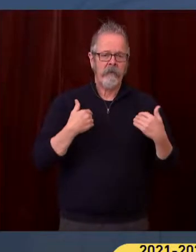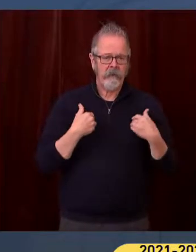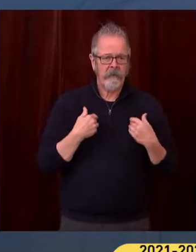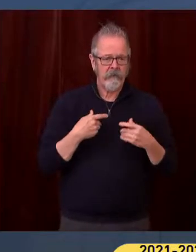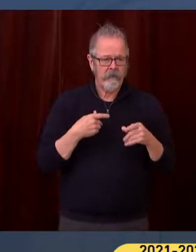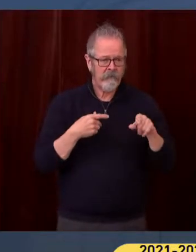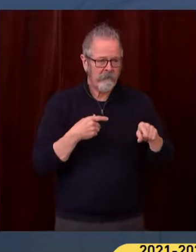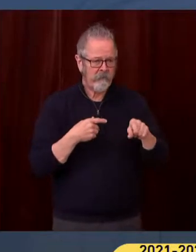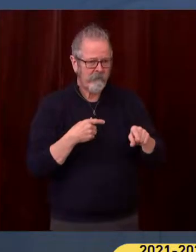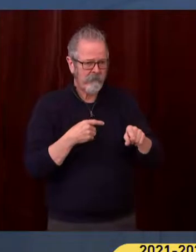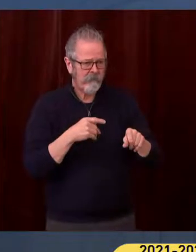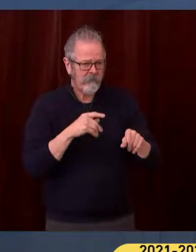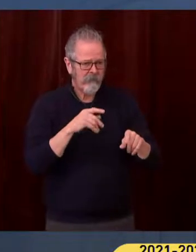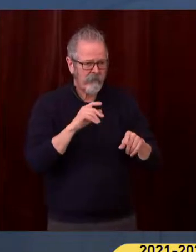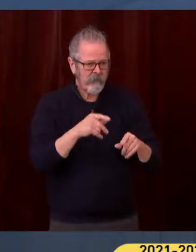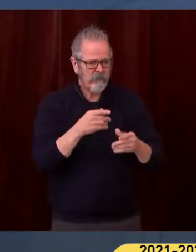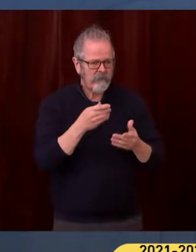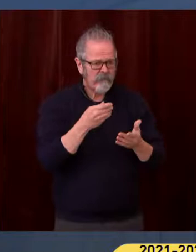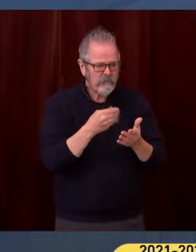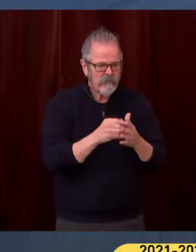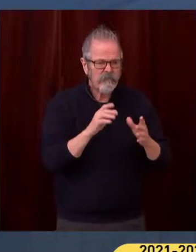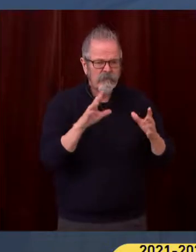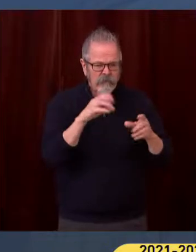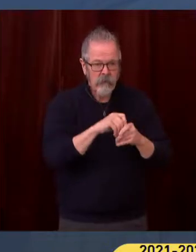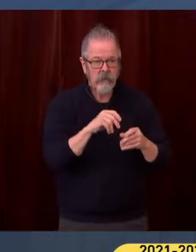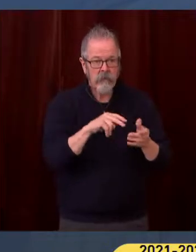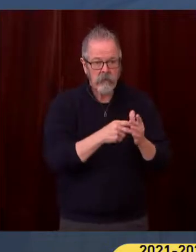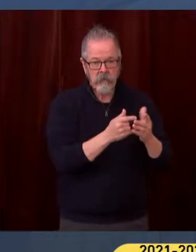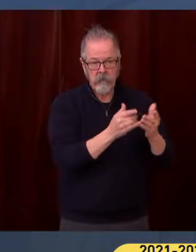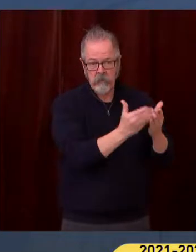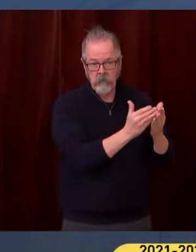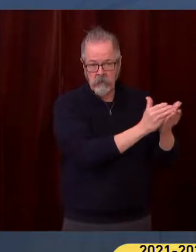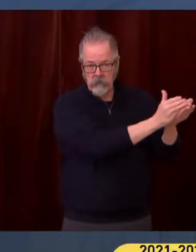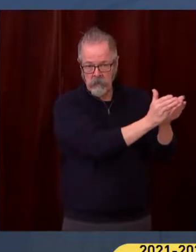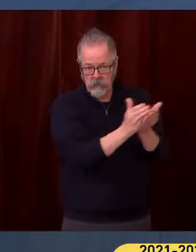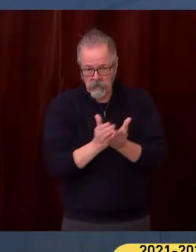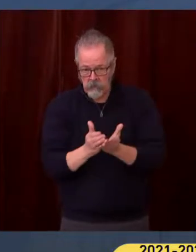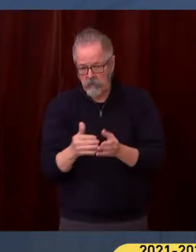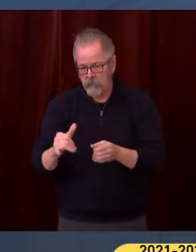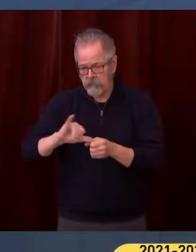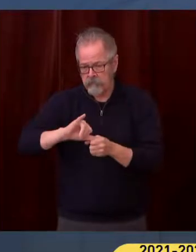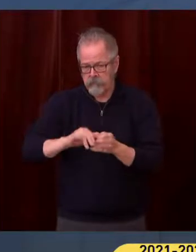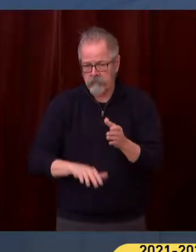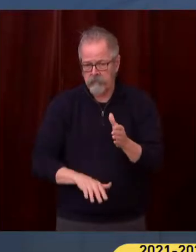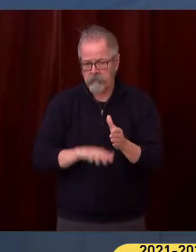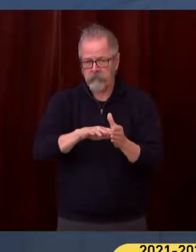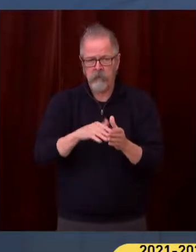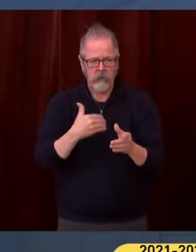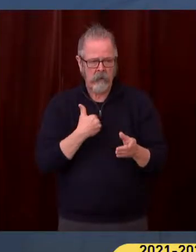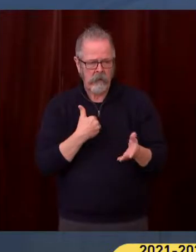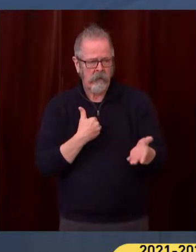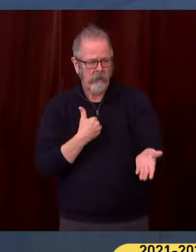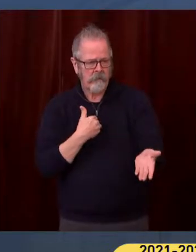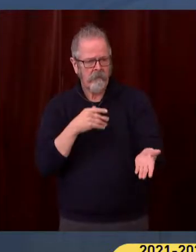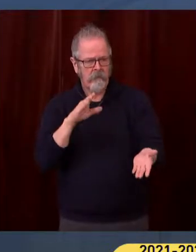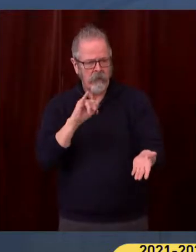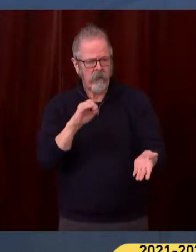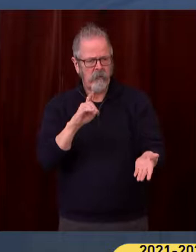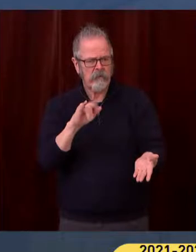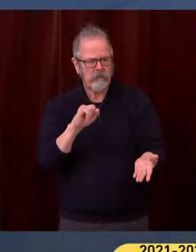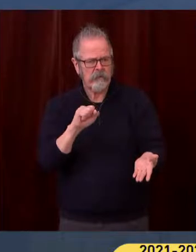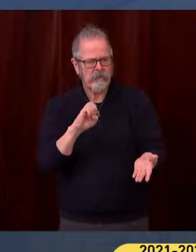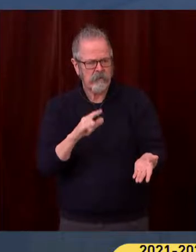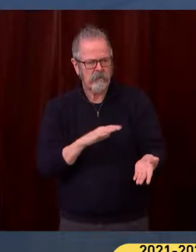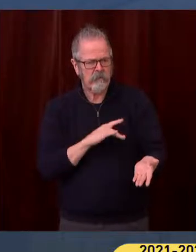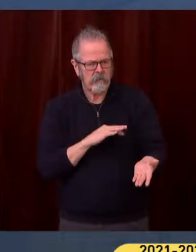future and as an asset in the state of Washington. R the reality is biodiesel currently represents less than 1